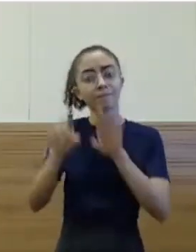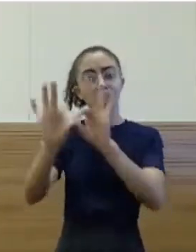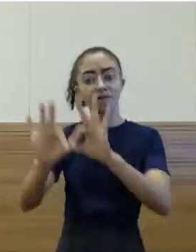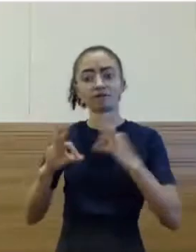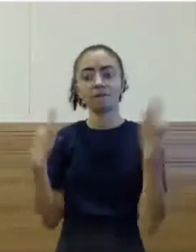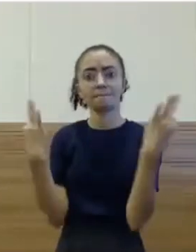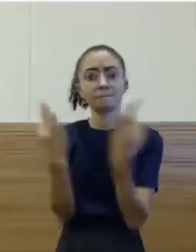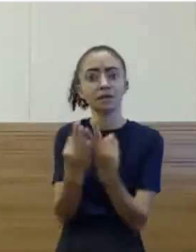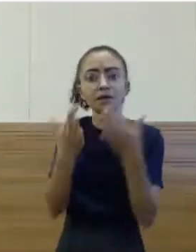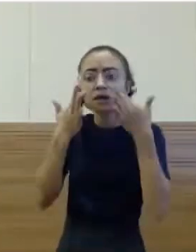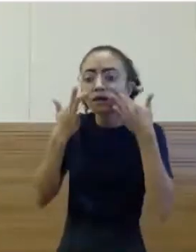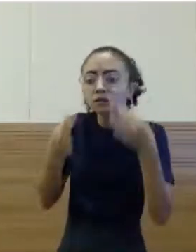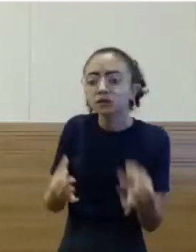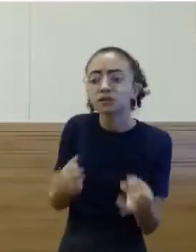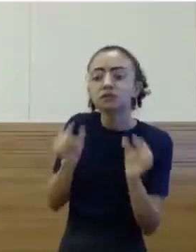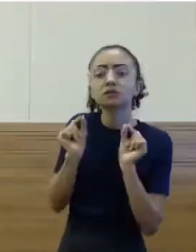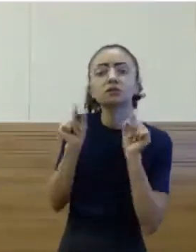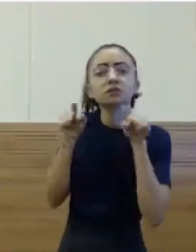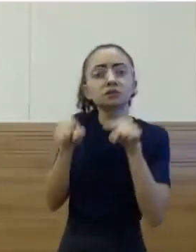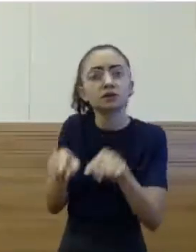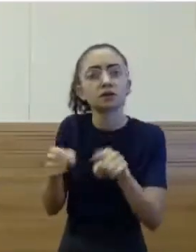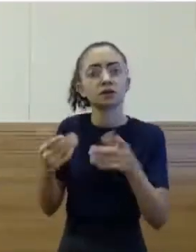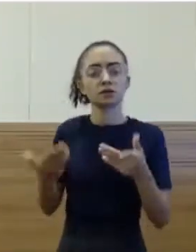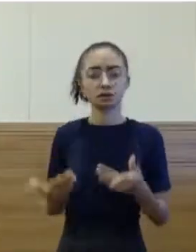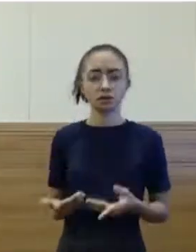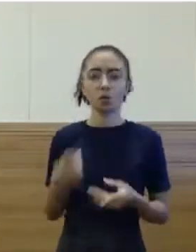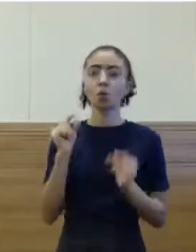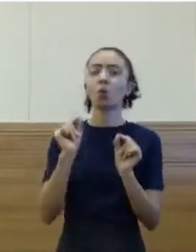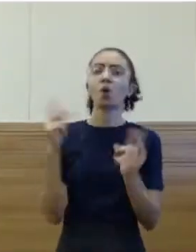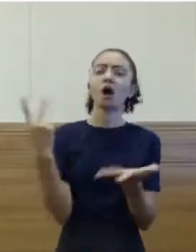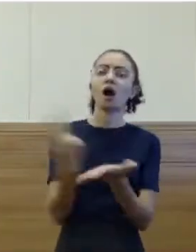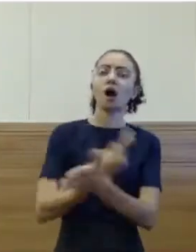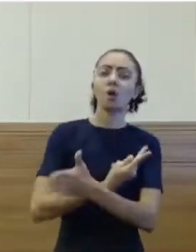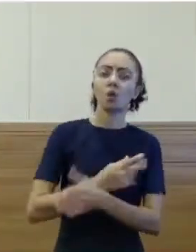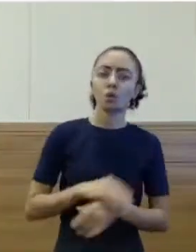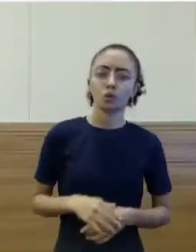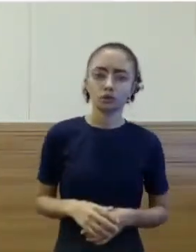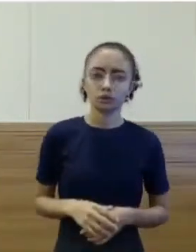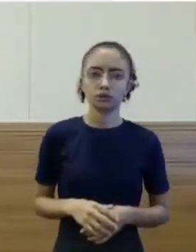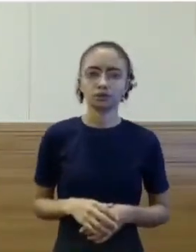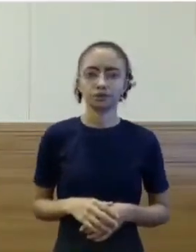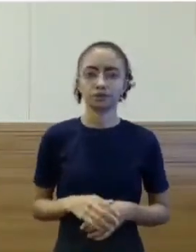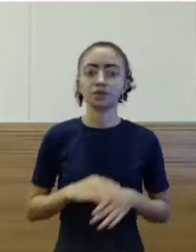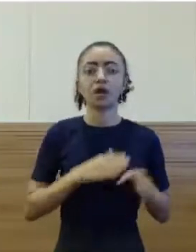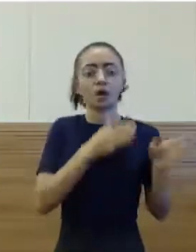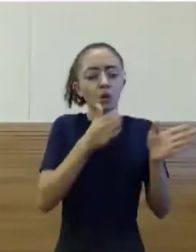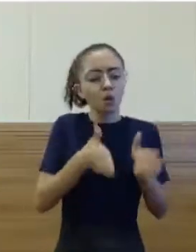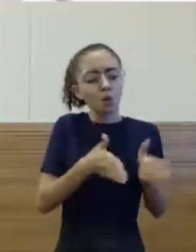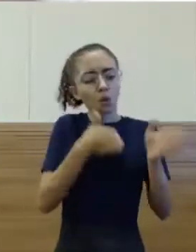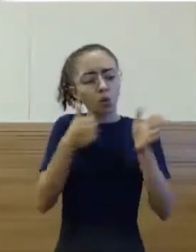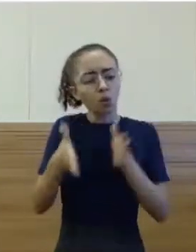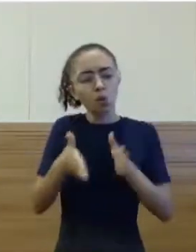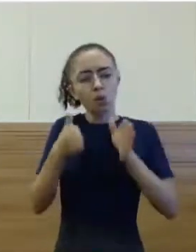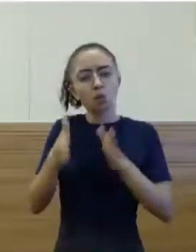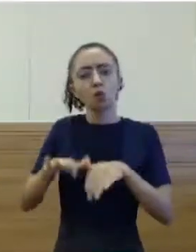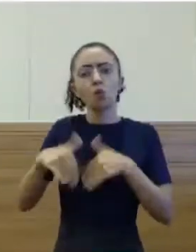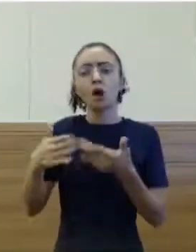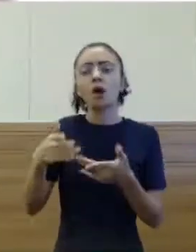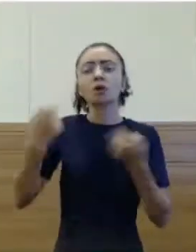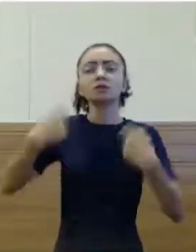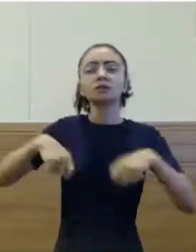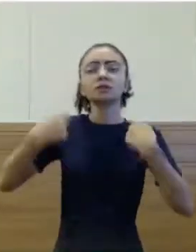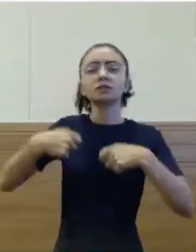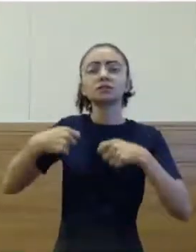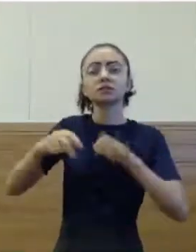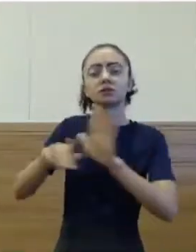but the activists, and to hear the families to whom we direct. It's during the process, not only when we validate the process,